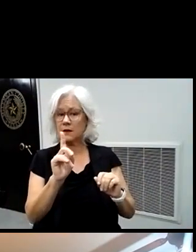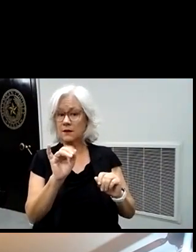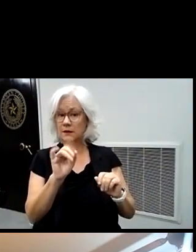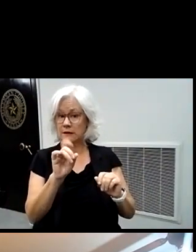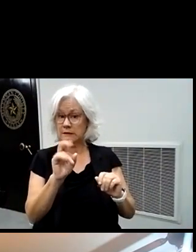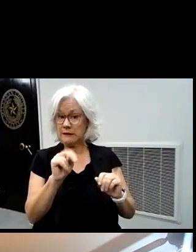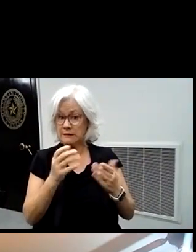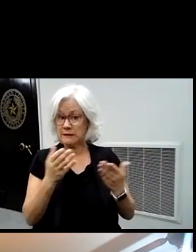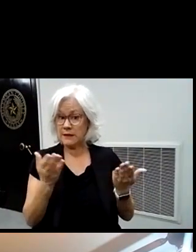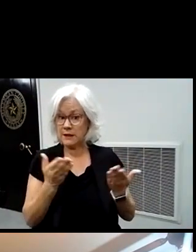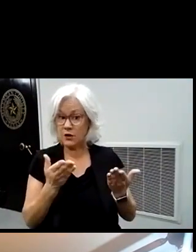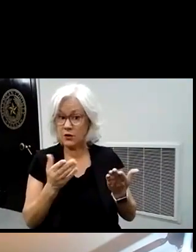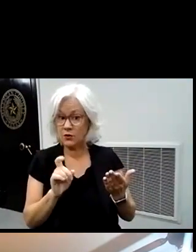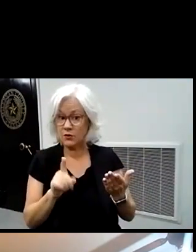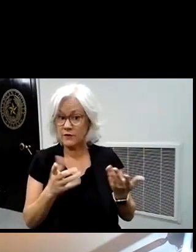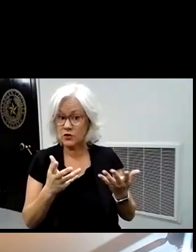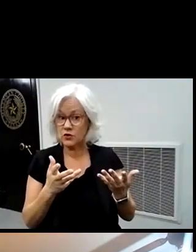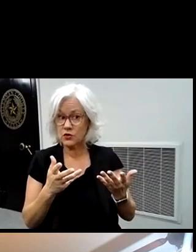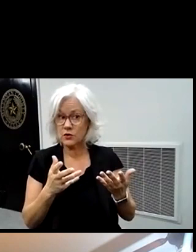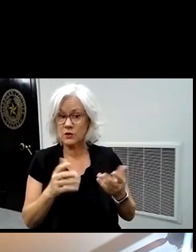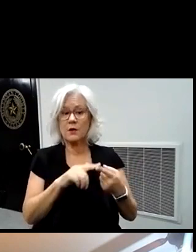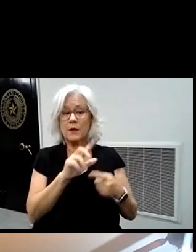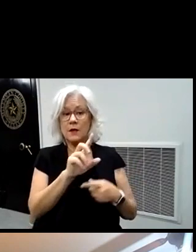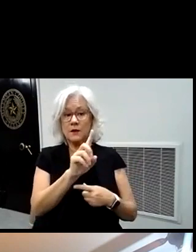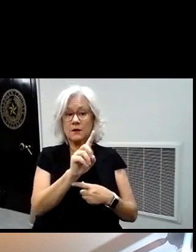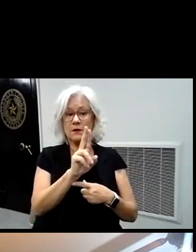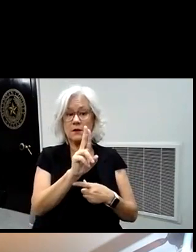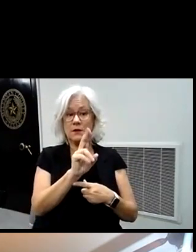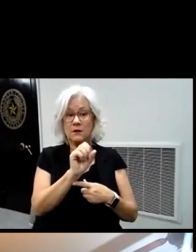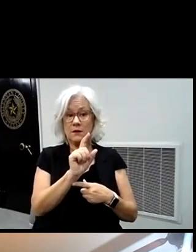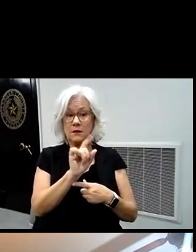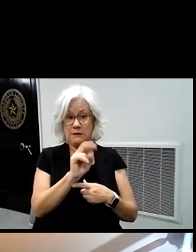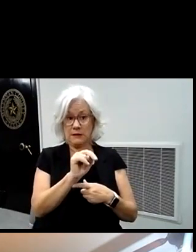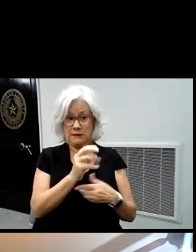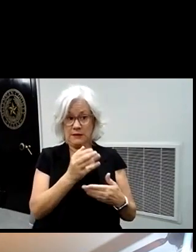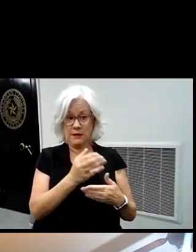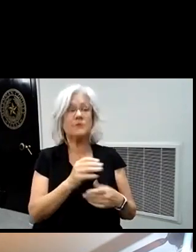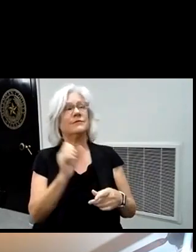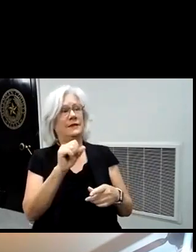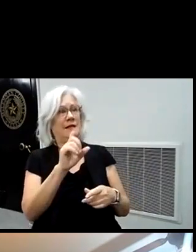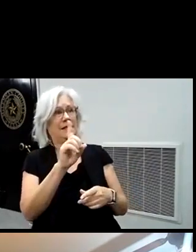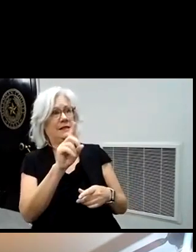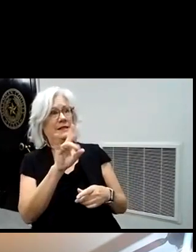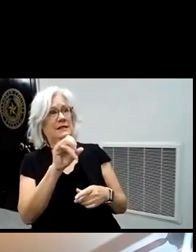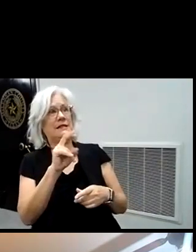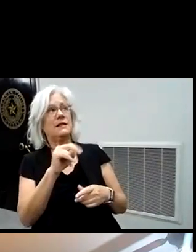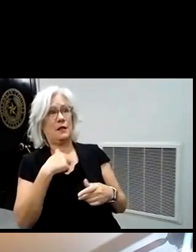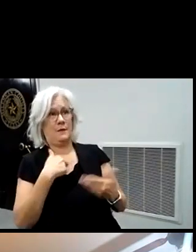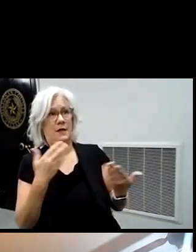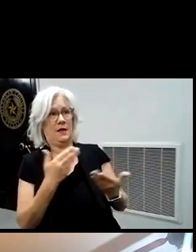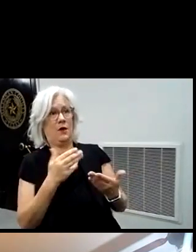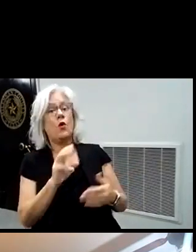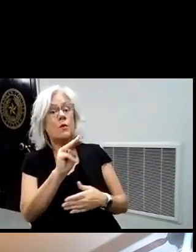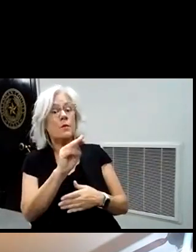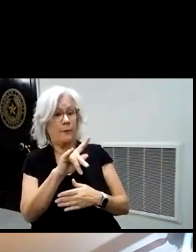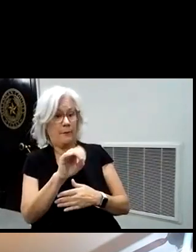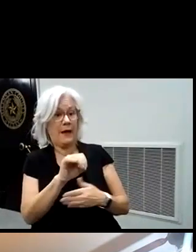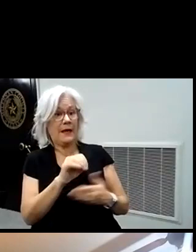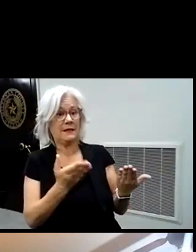online yet? Is Dustin on? Yes, sir. Judge Mike, Mike is on.